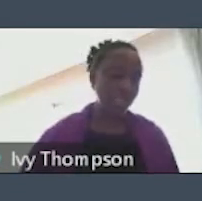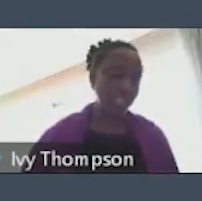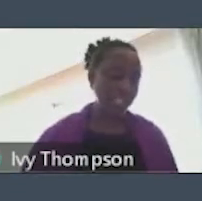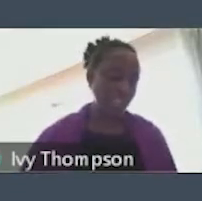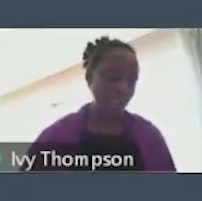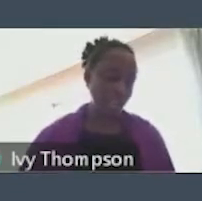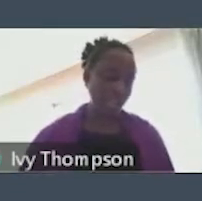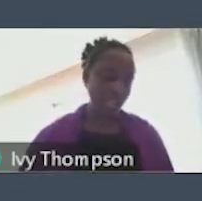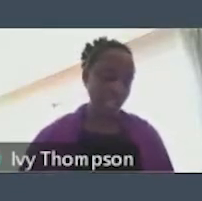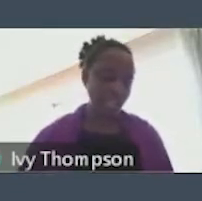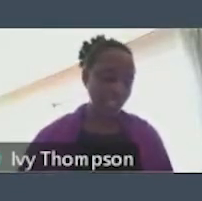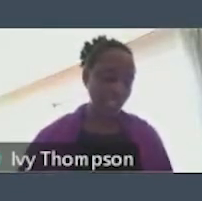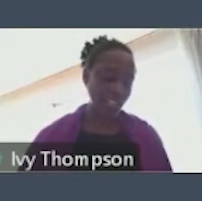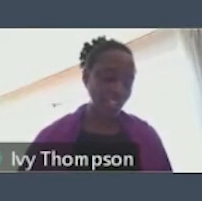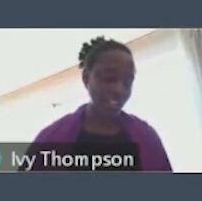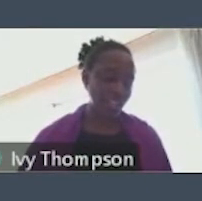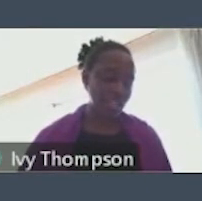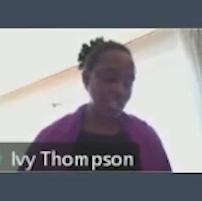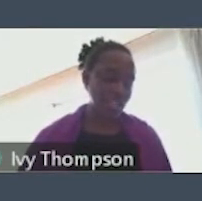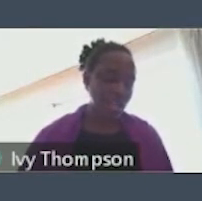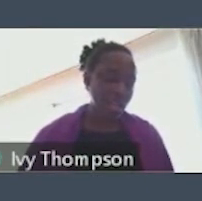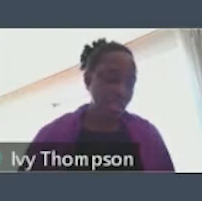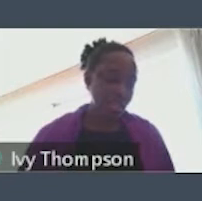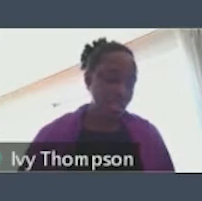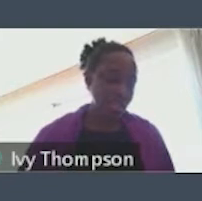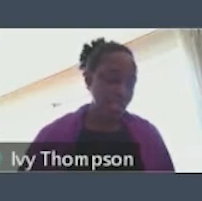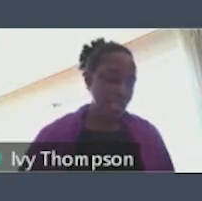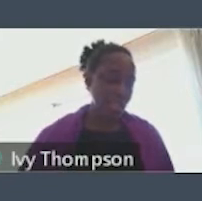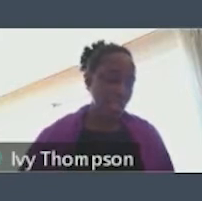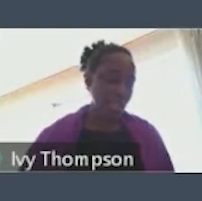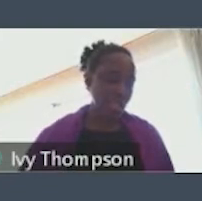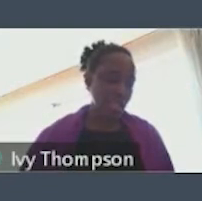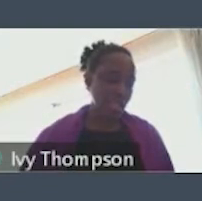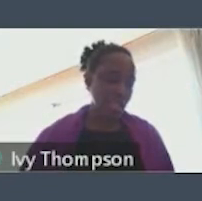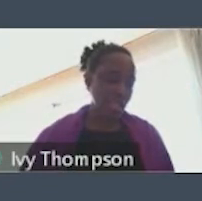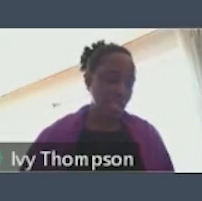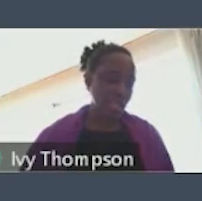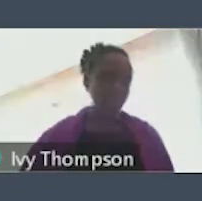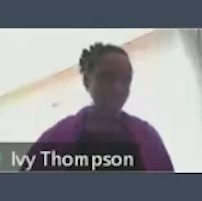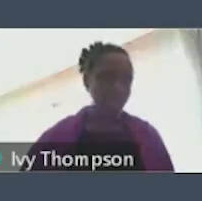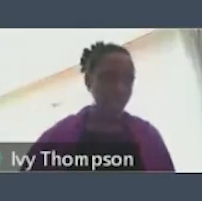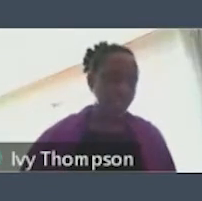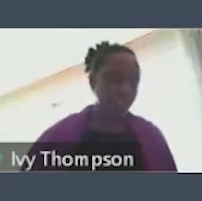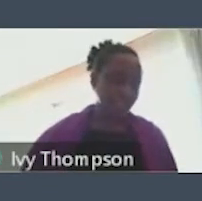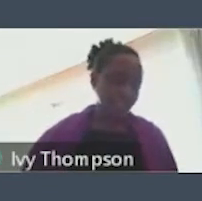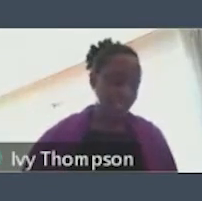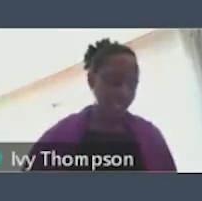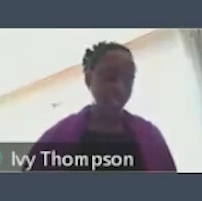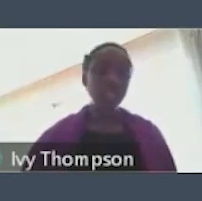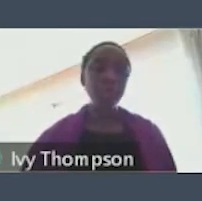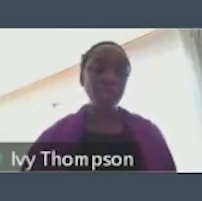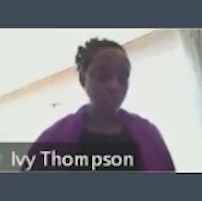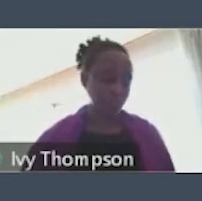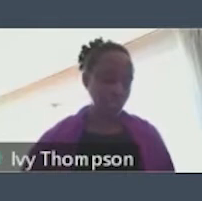please. Okay, I'm going to continue. Okay. The project is located in Council District 8. What number slide do you want? The site. Next